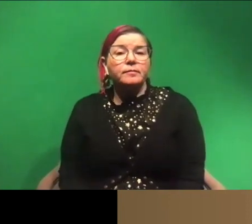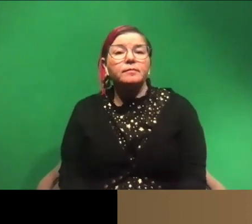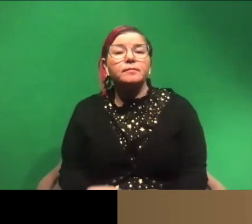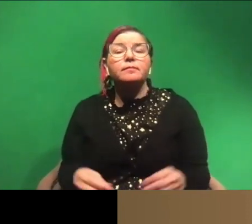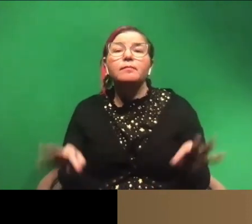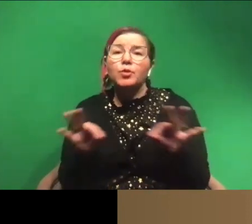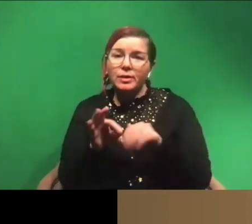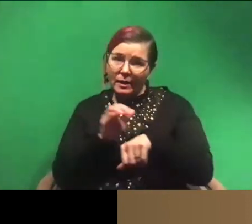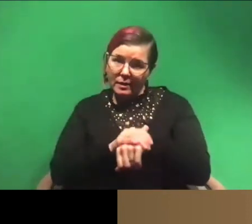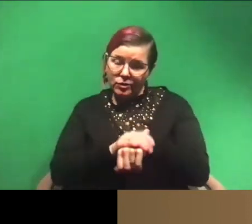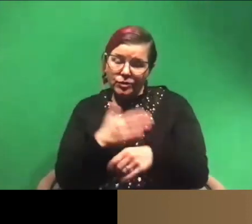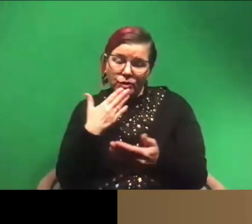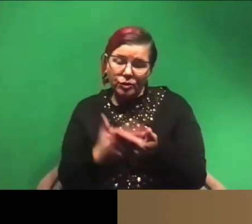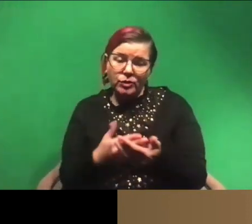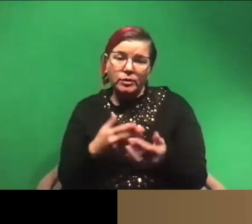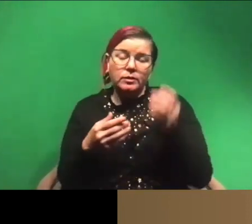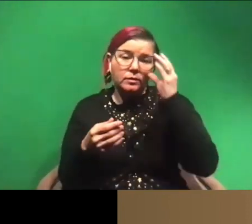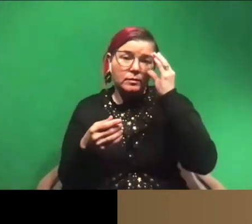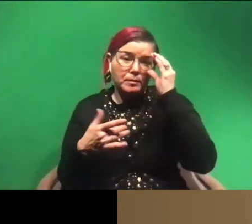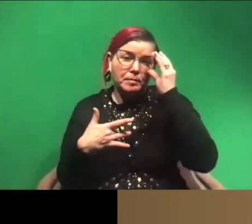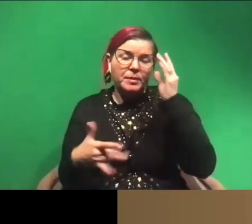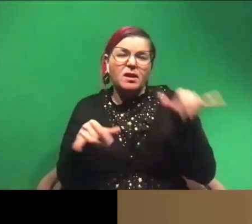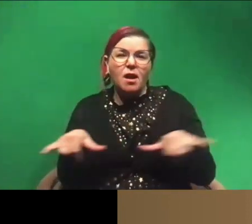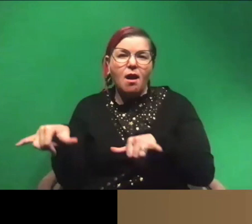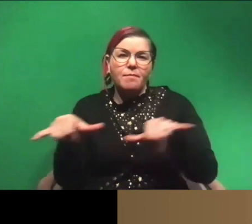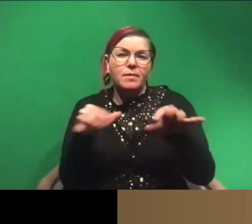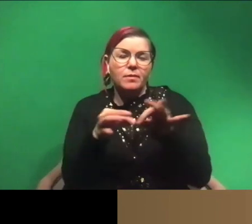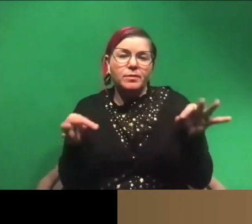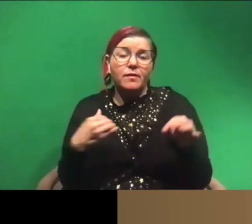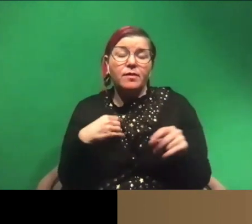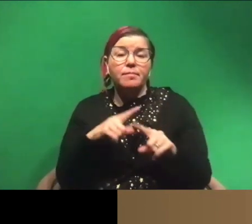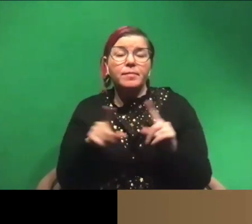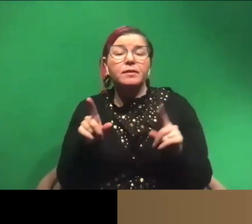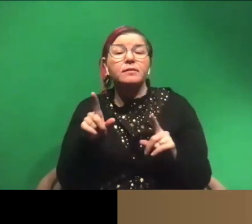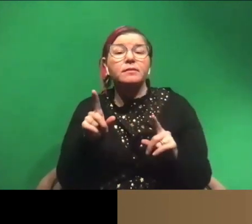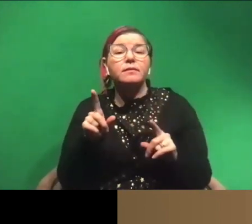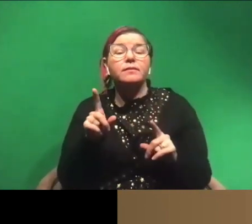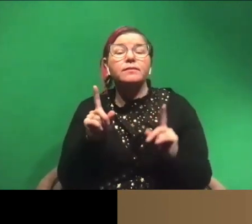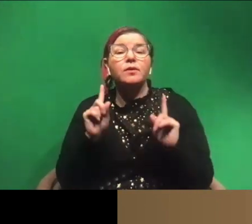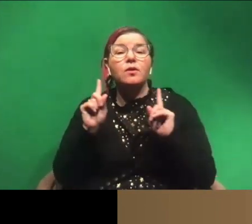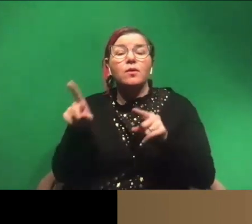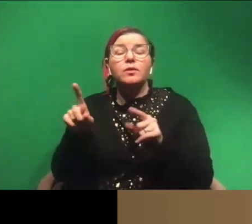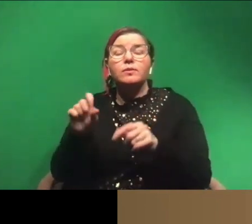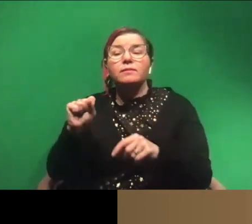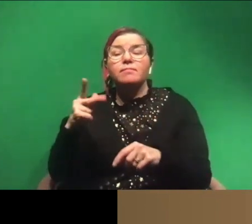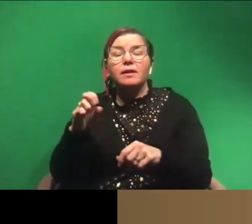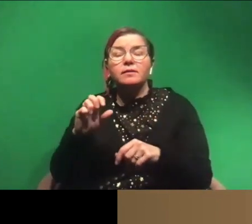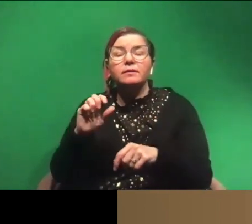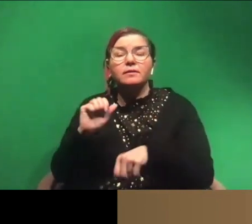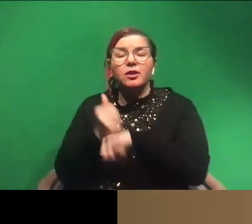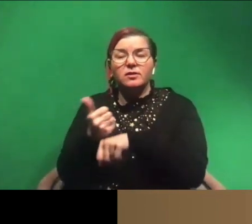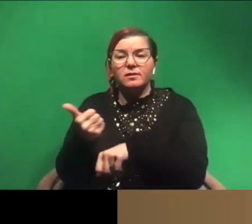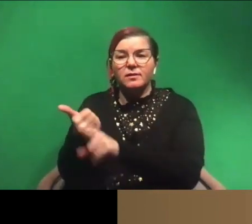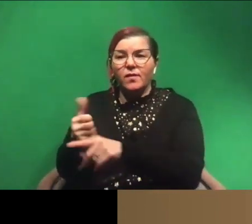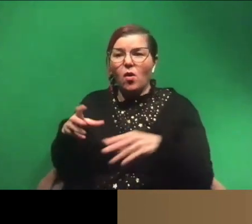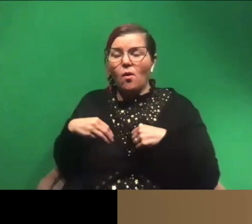is good because it often is a common language. But if you're going to a space station that's owned by the Russians